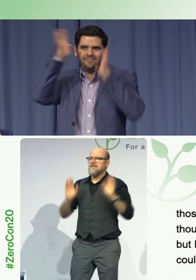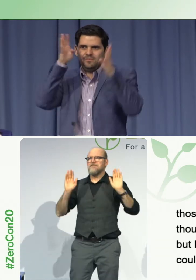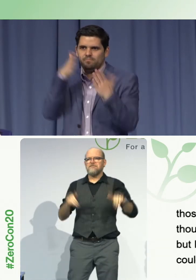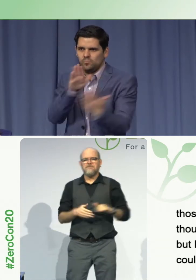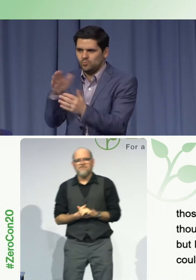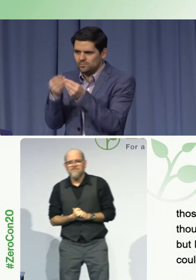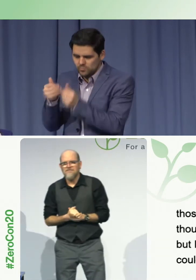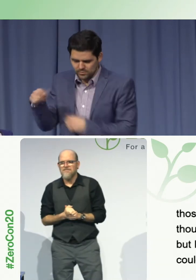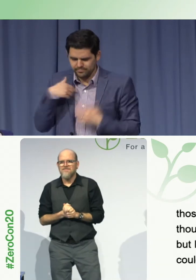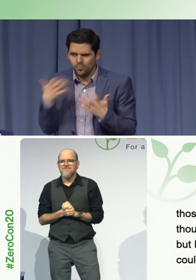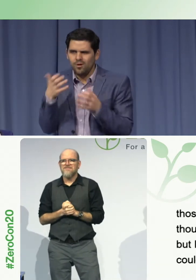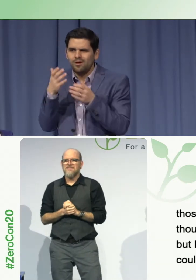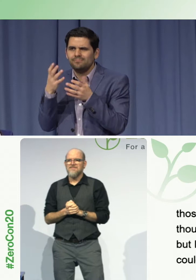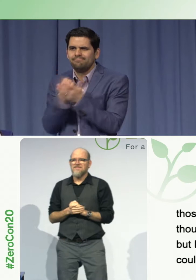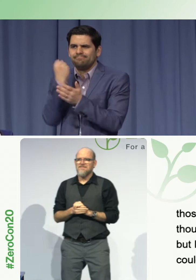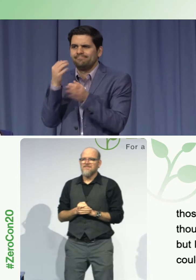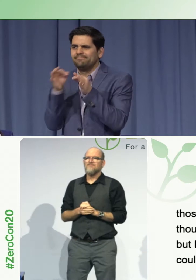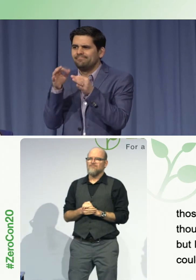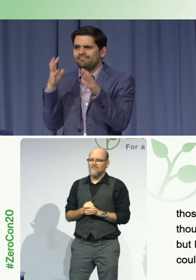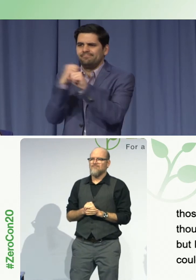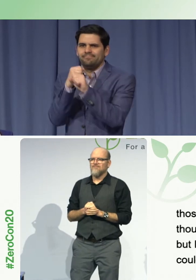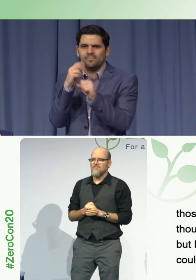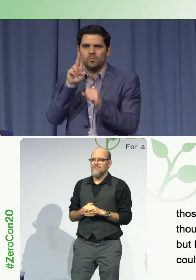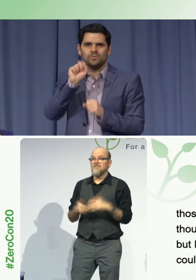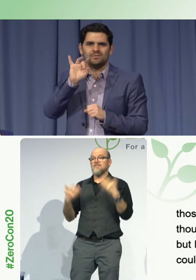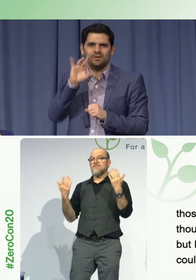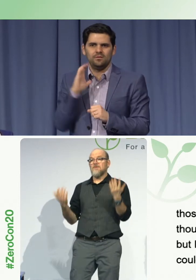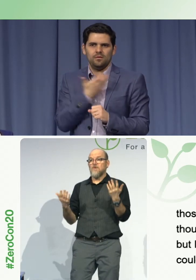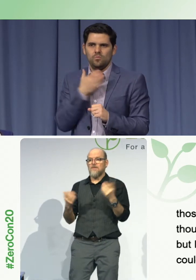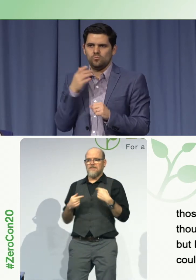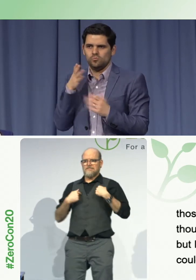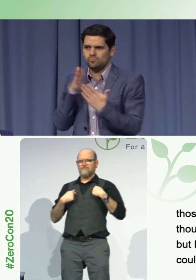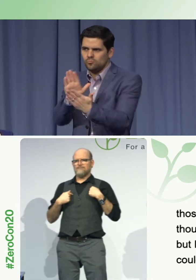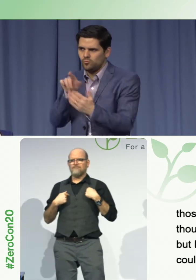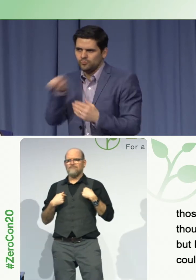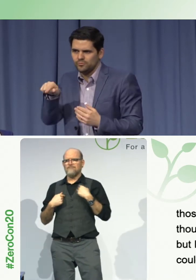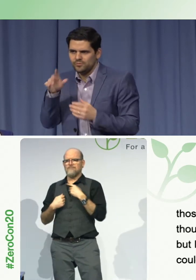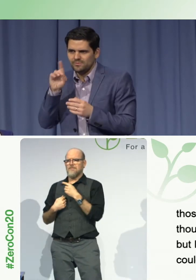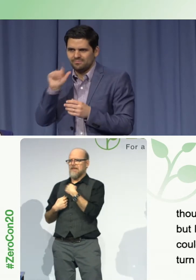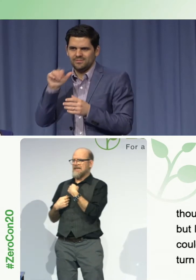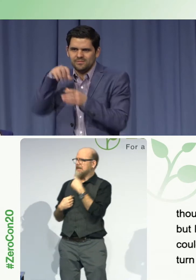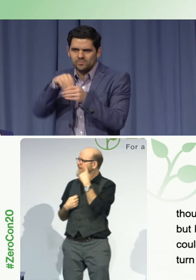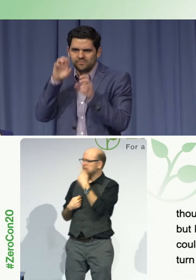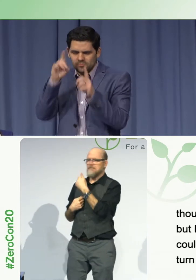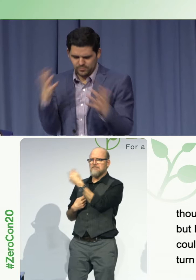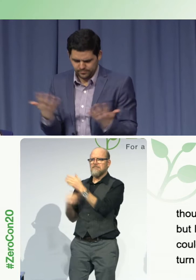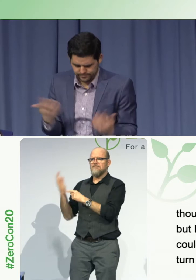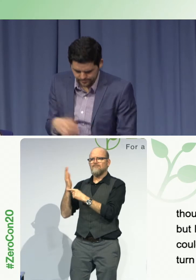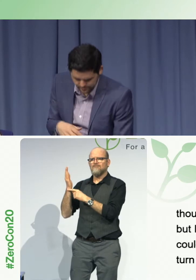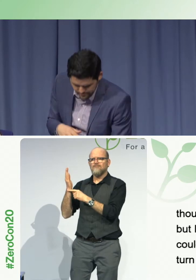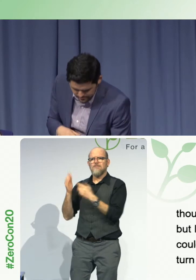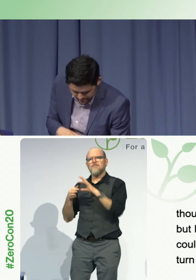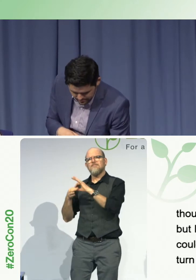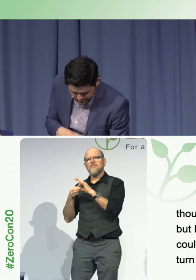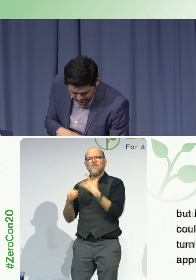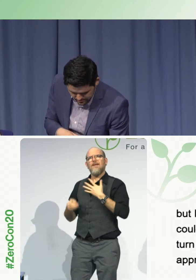Before I turn it over to the presenters to talk about their own educational approach, I do want to discuss